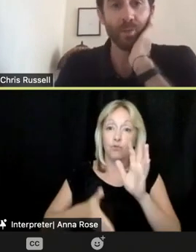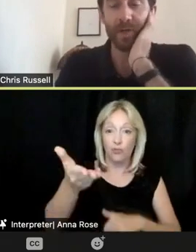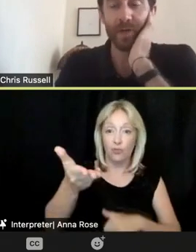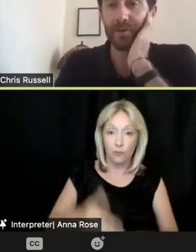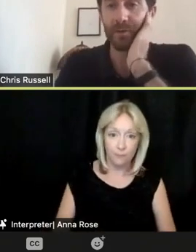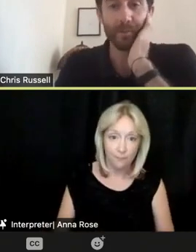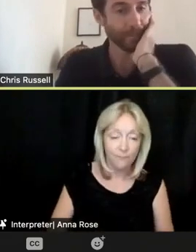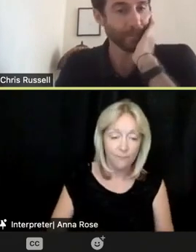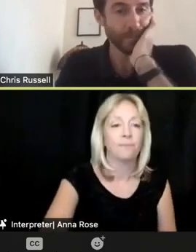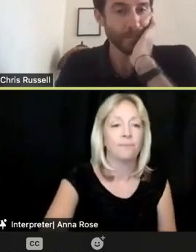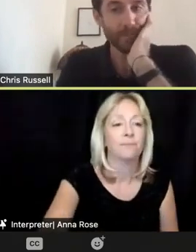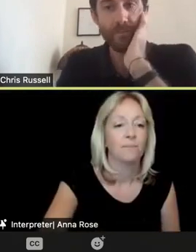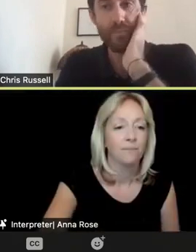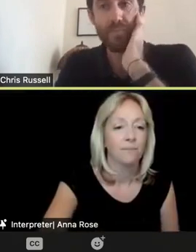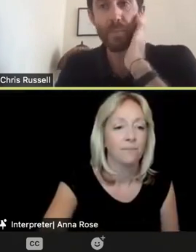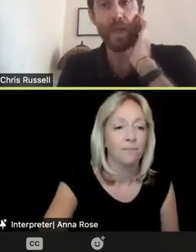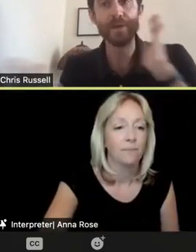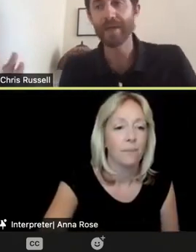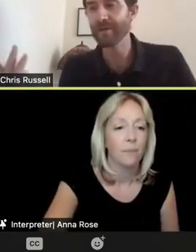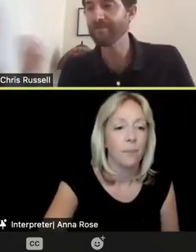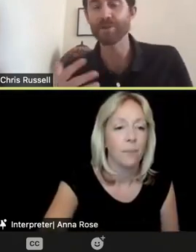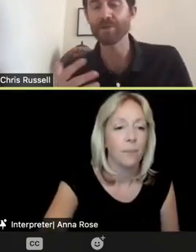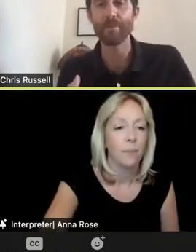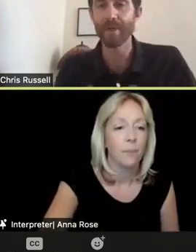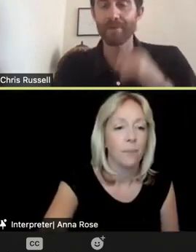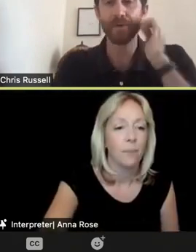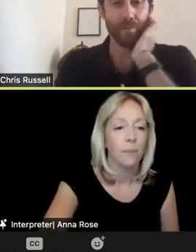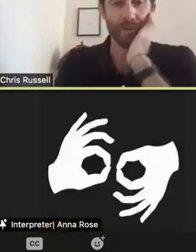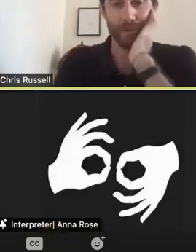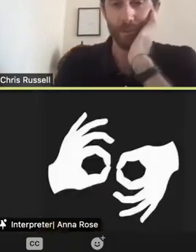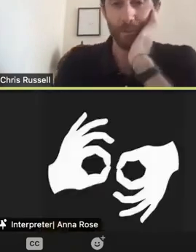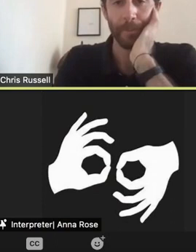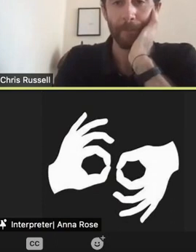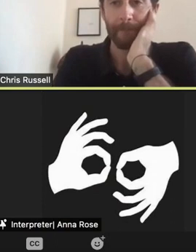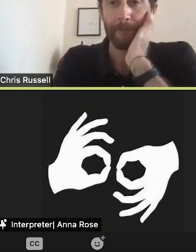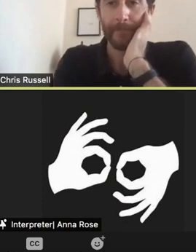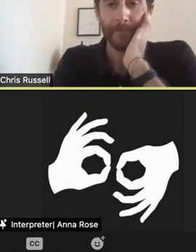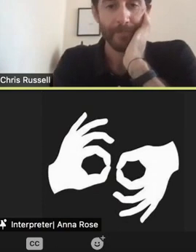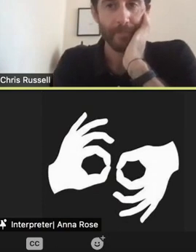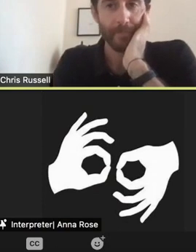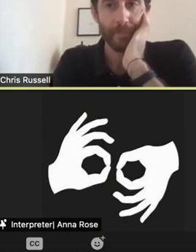through that a little more today too. And Jen, definitely jump in if you have more too.